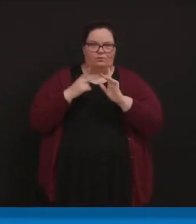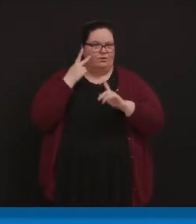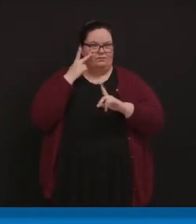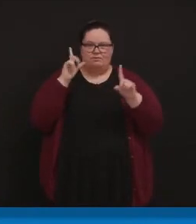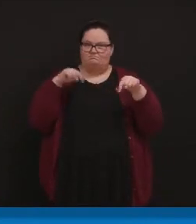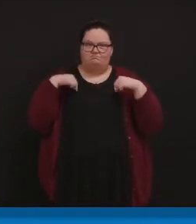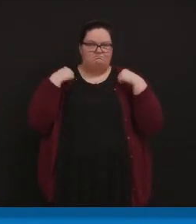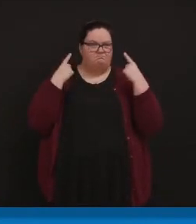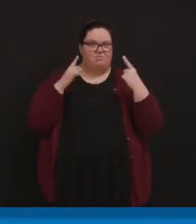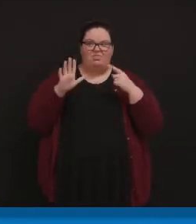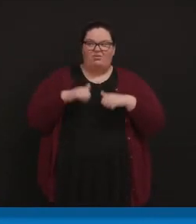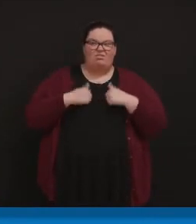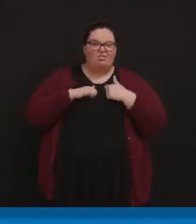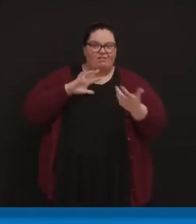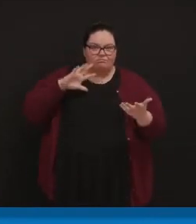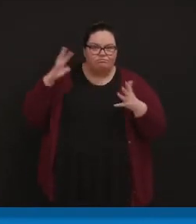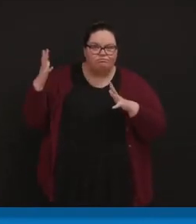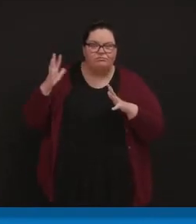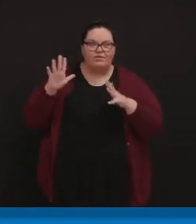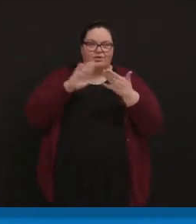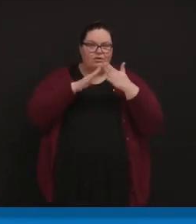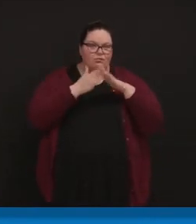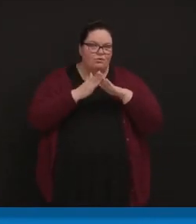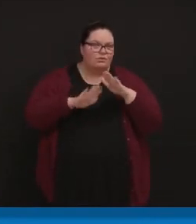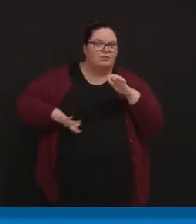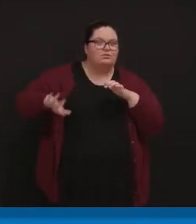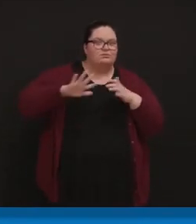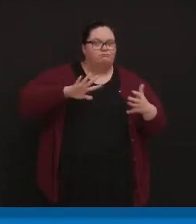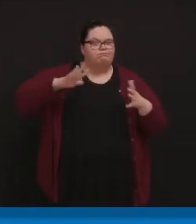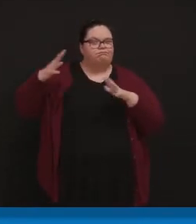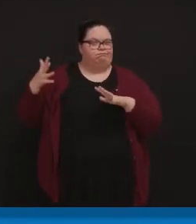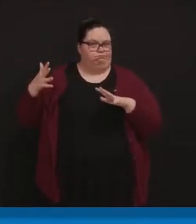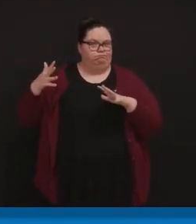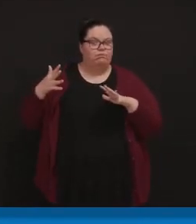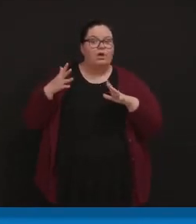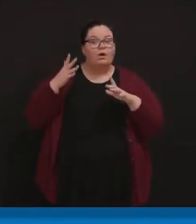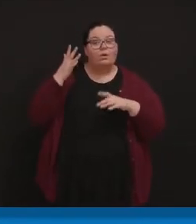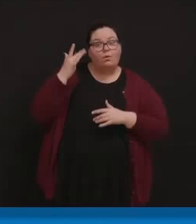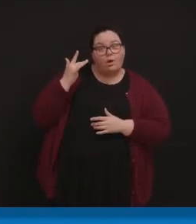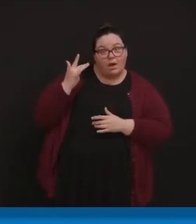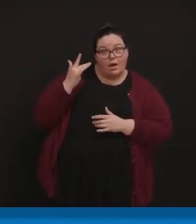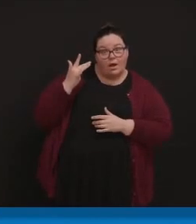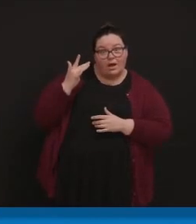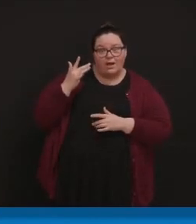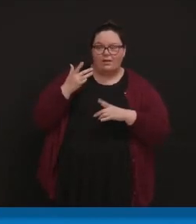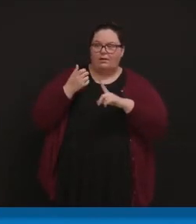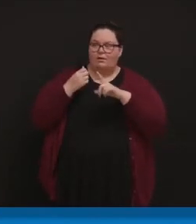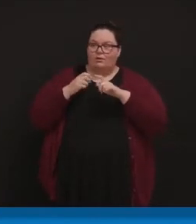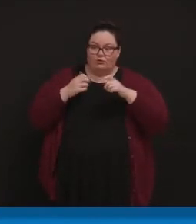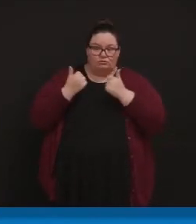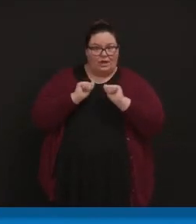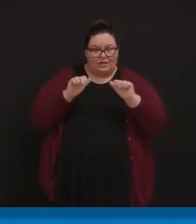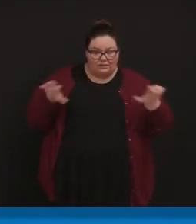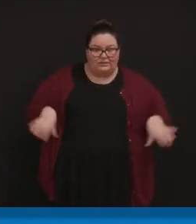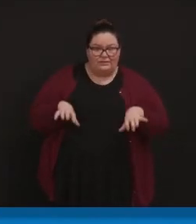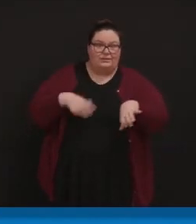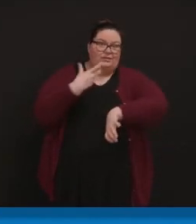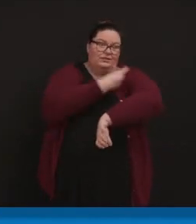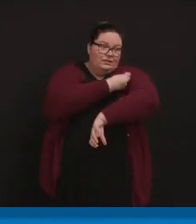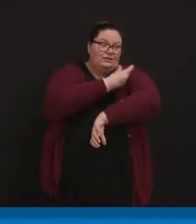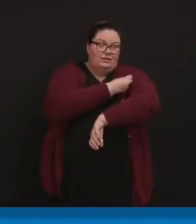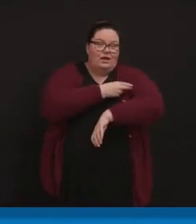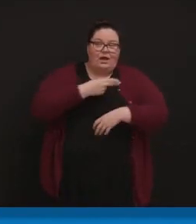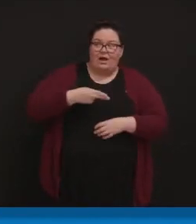unprecedented disruption in their lives as well as the communities in which they live. And all this is happening as we accelerate our efforts to vaccinate those